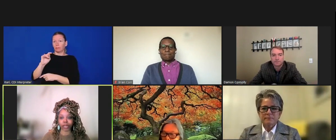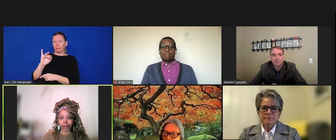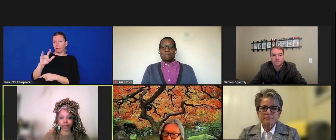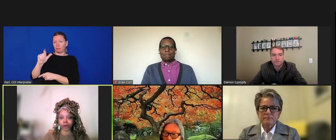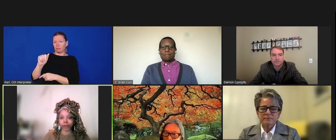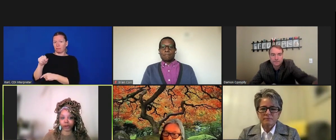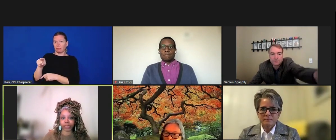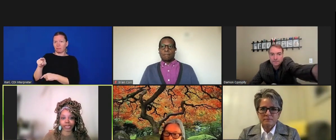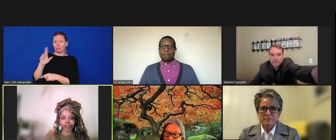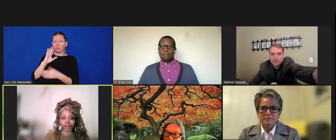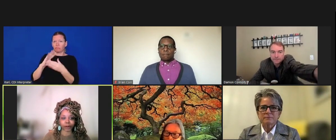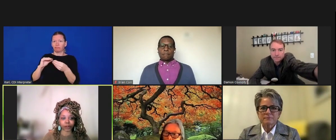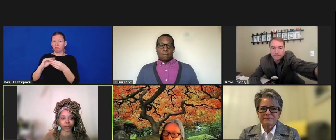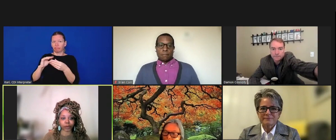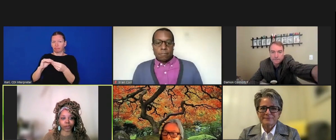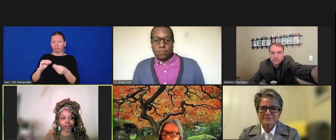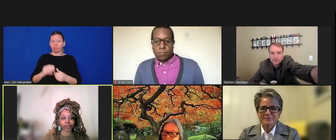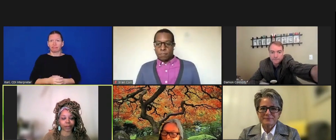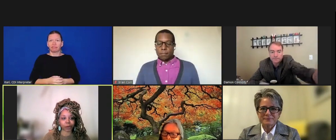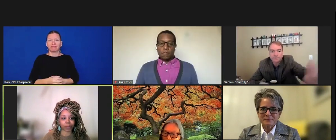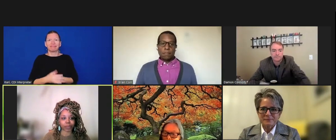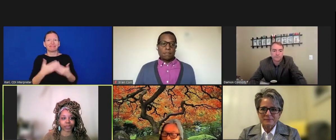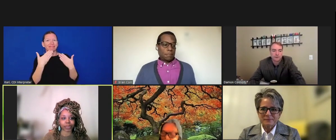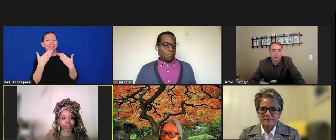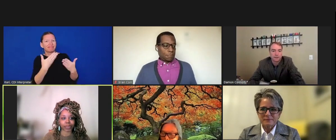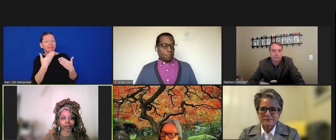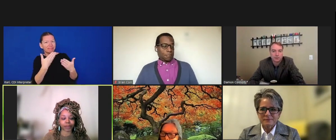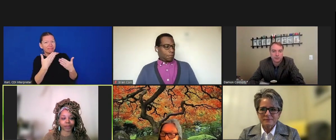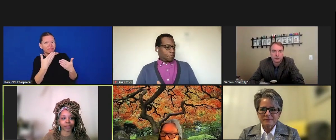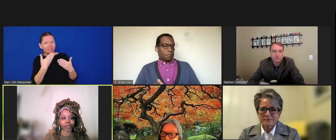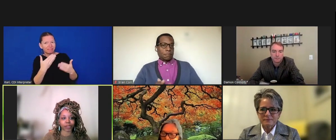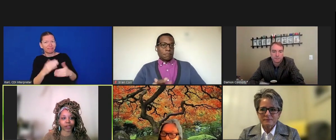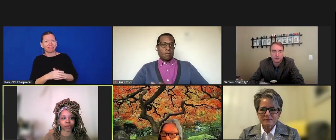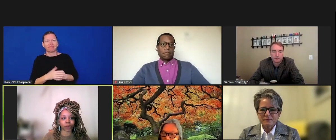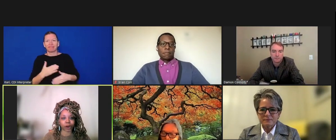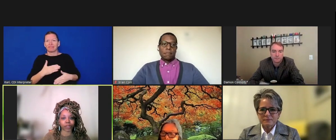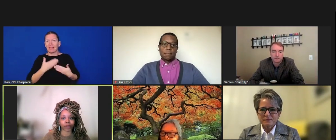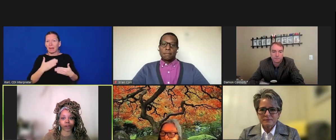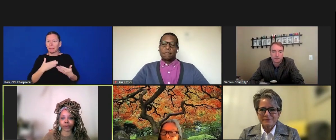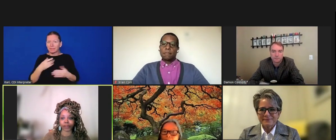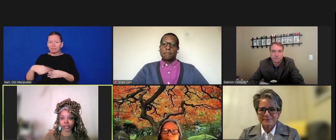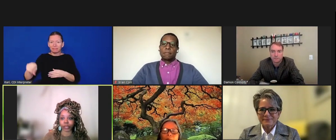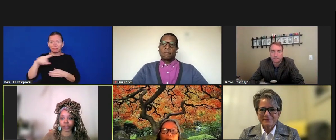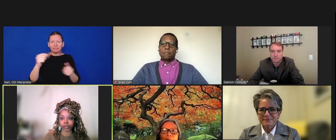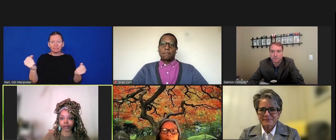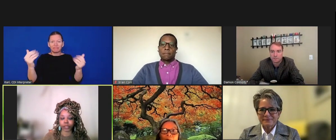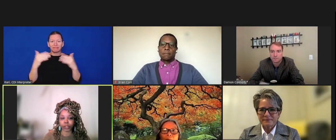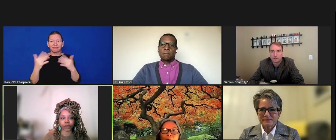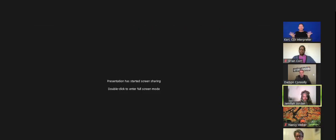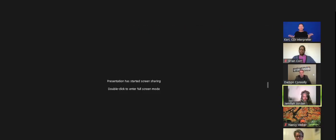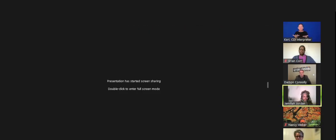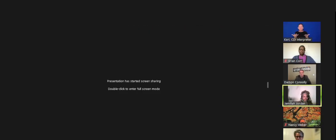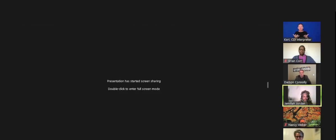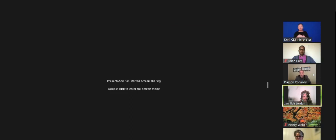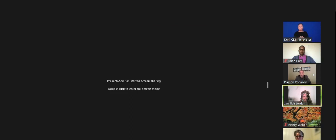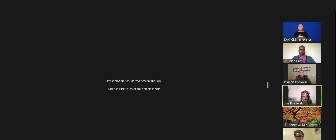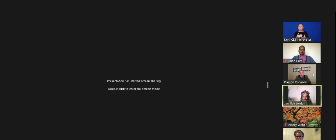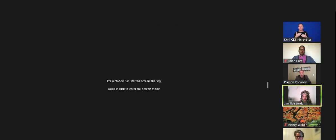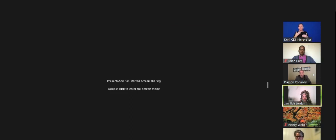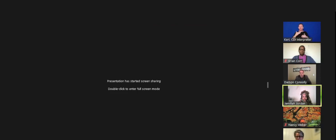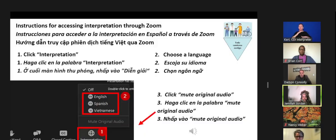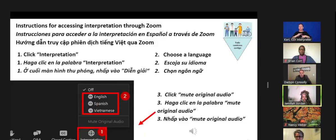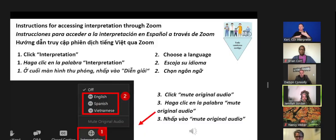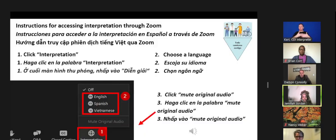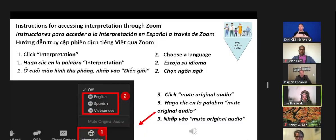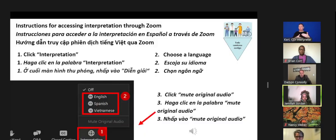here. Before we go any further, we want to take a moment and include our interpretation features here today for anyone